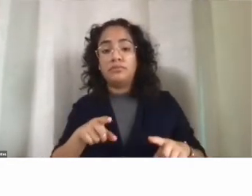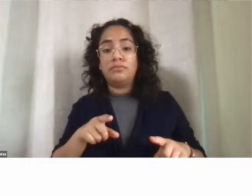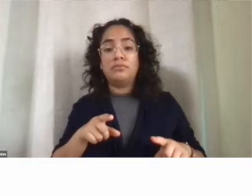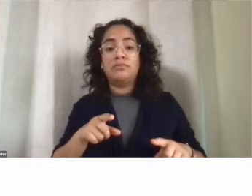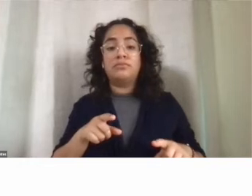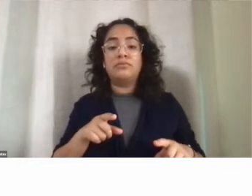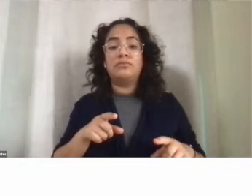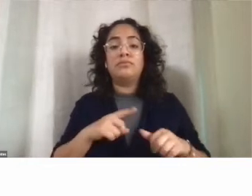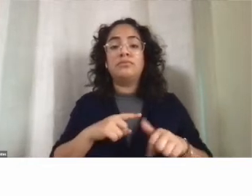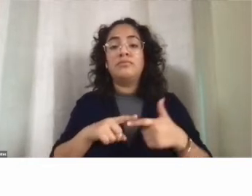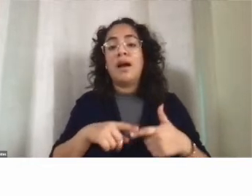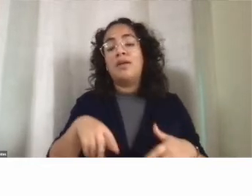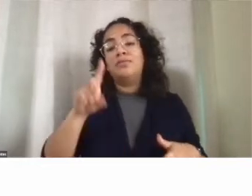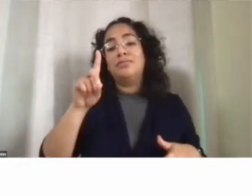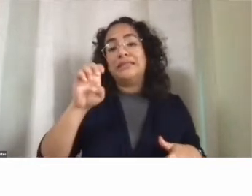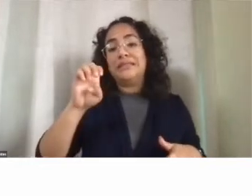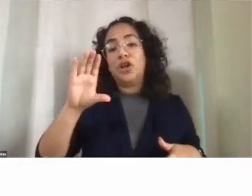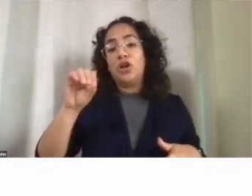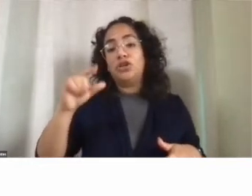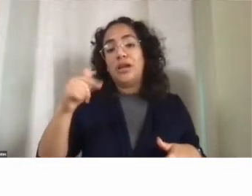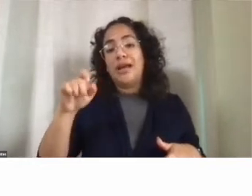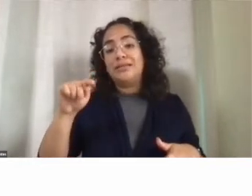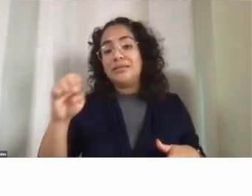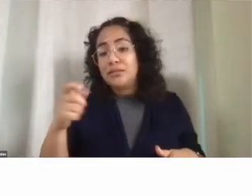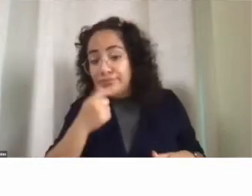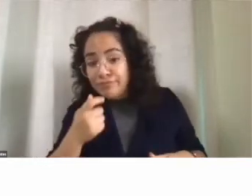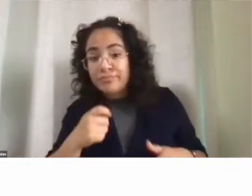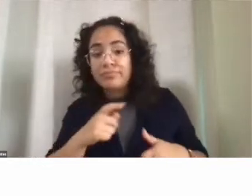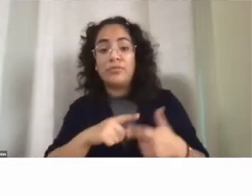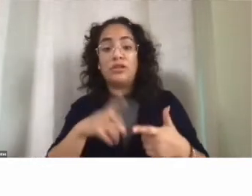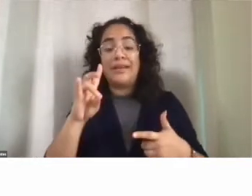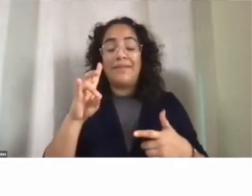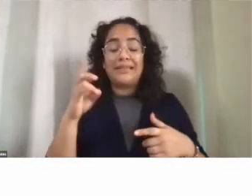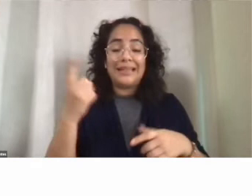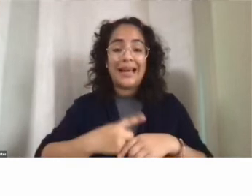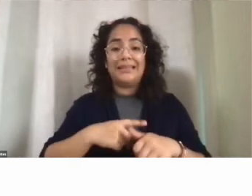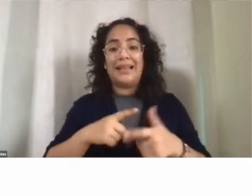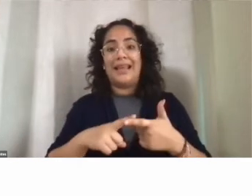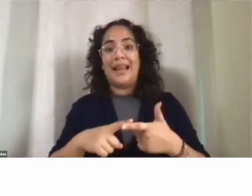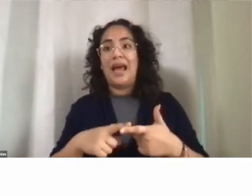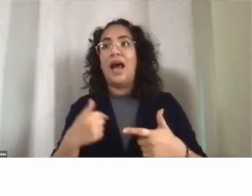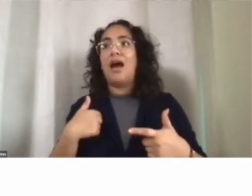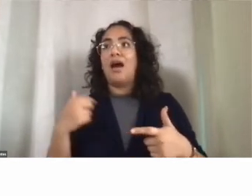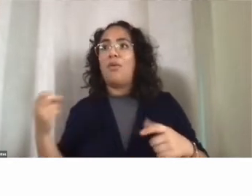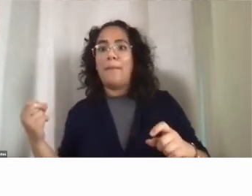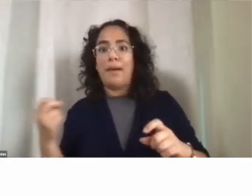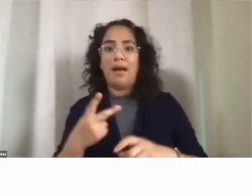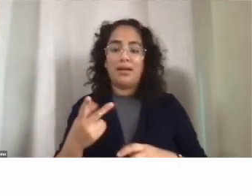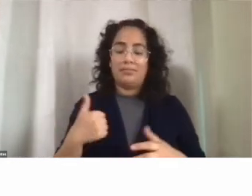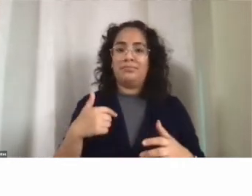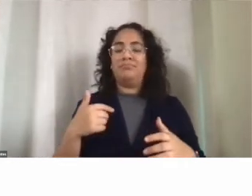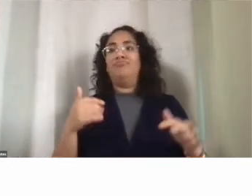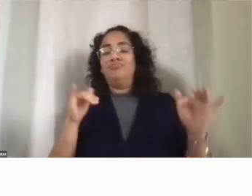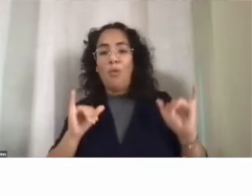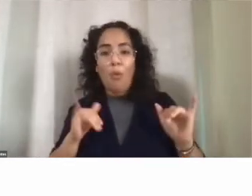congested. I ordered my decongestant for 7 days, and then I rebounded and I had to do it all over again. So have plan